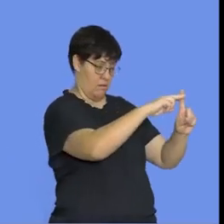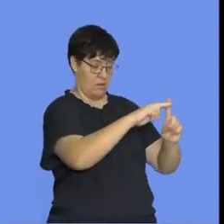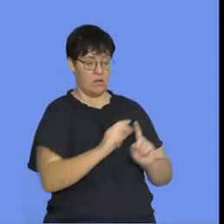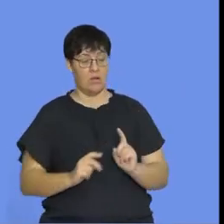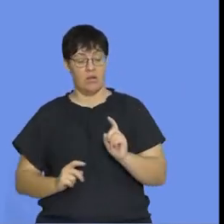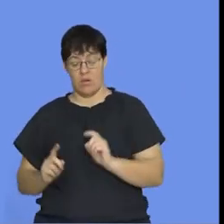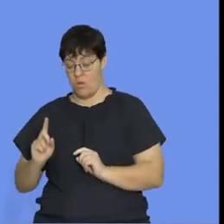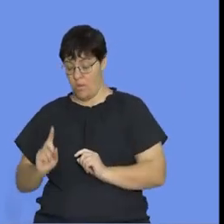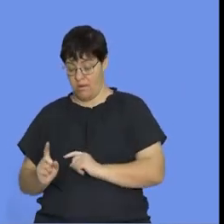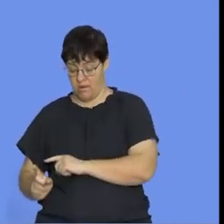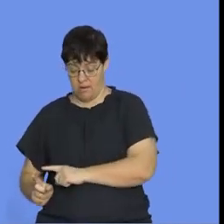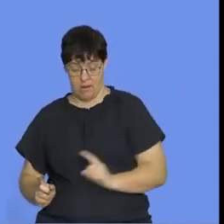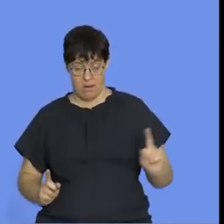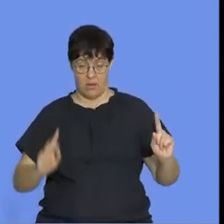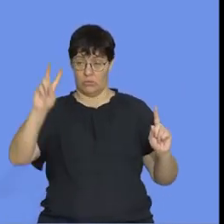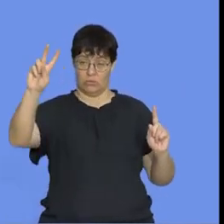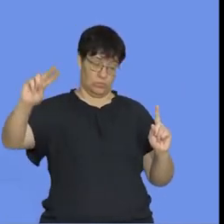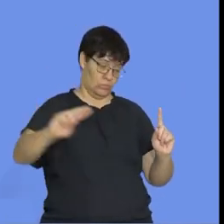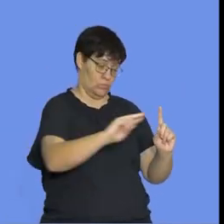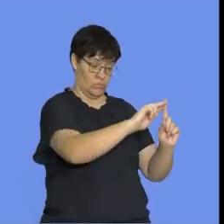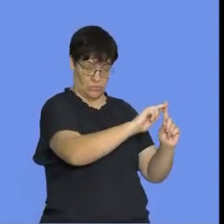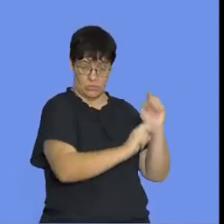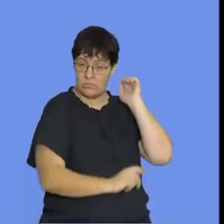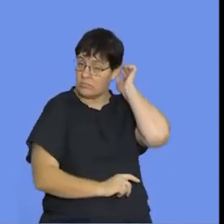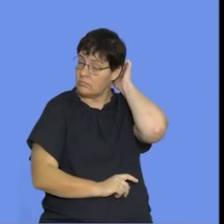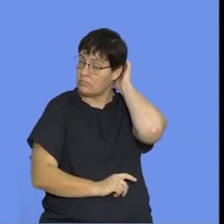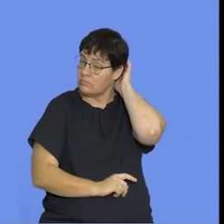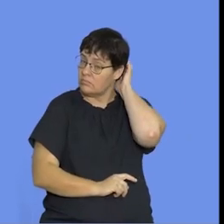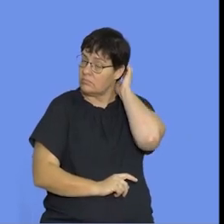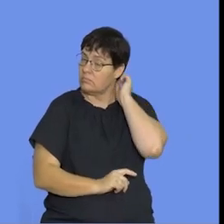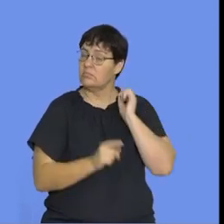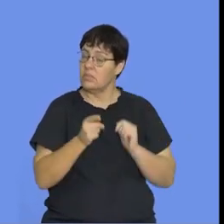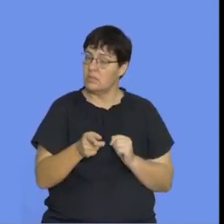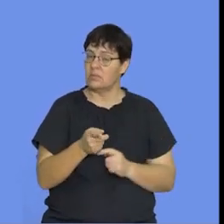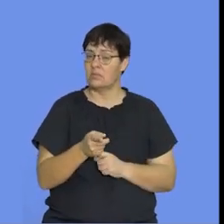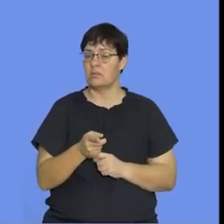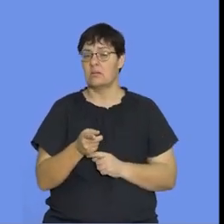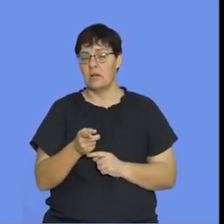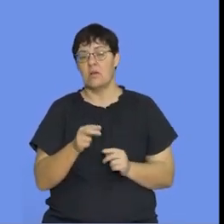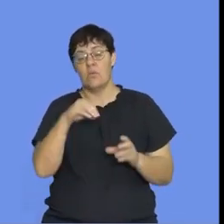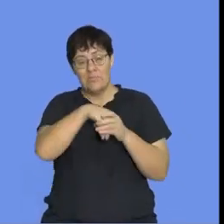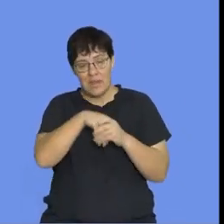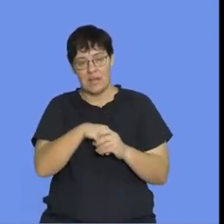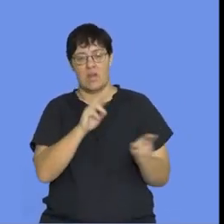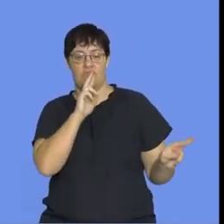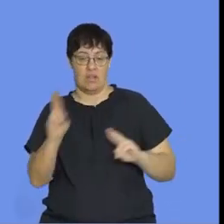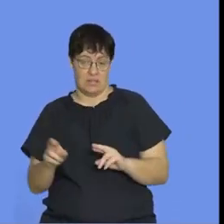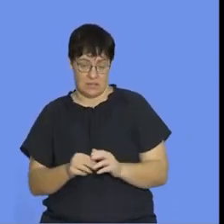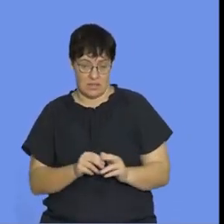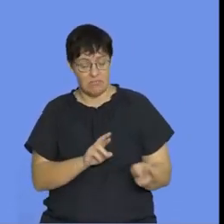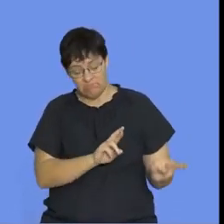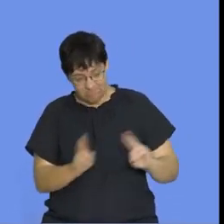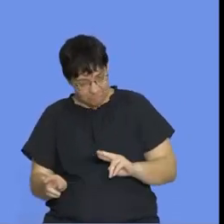okay? Right, so the existing bonds are actually in the reactants, okay?